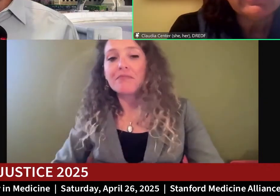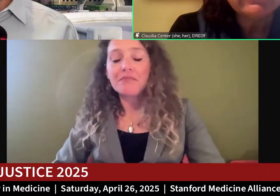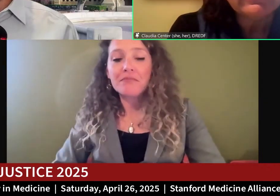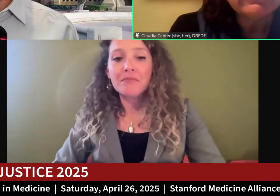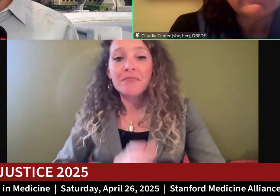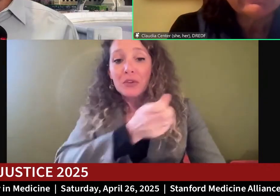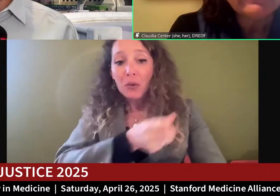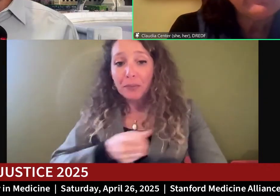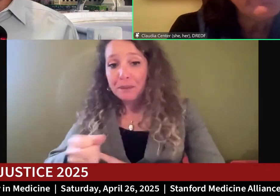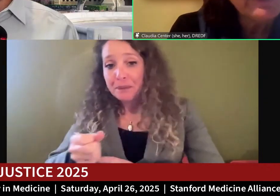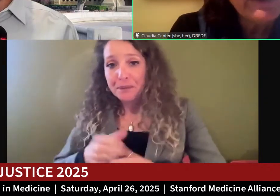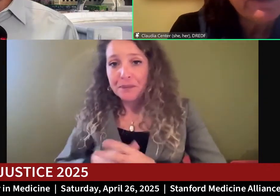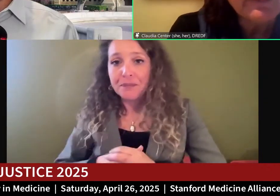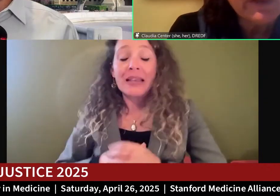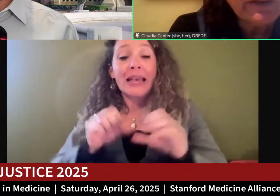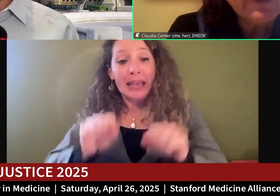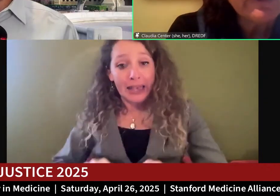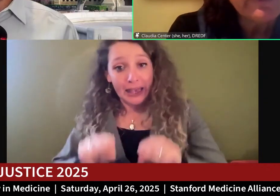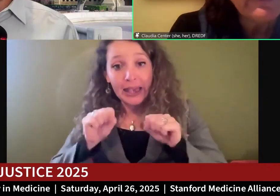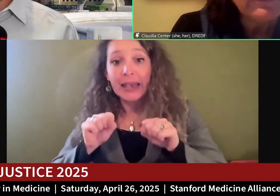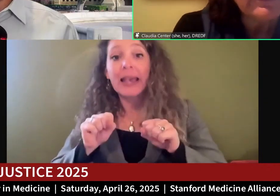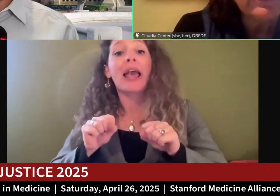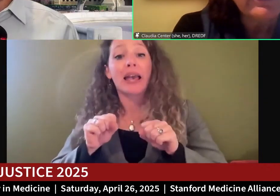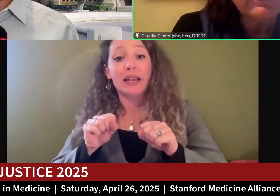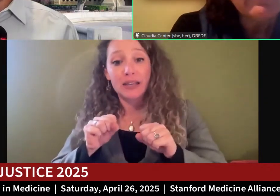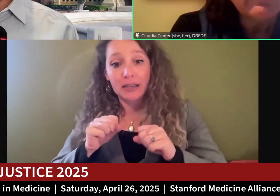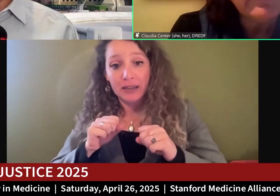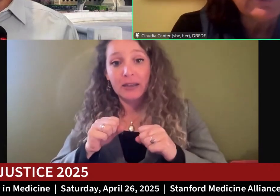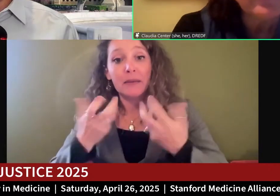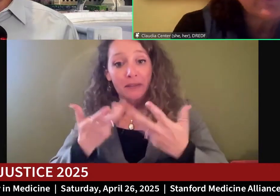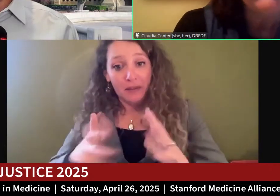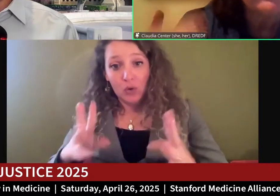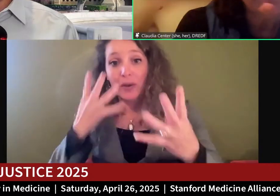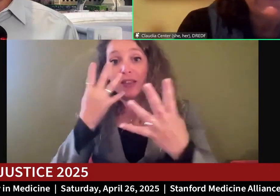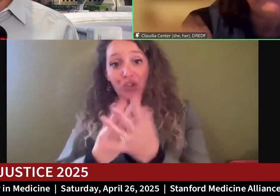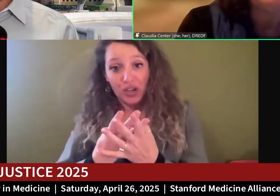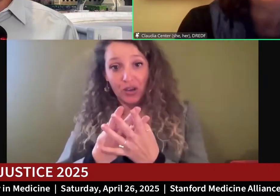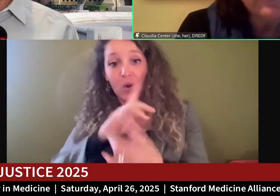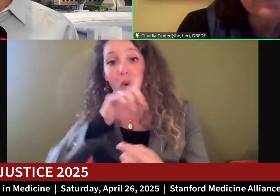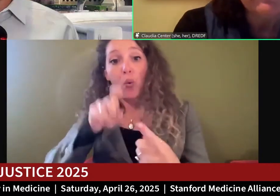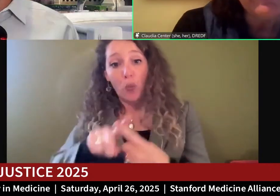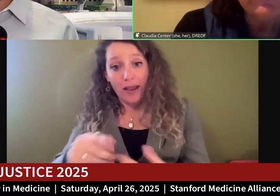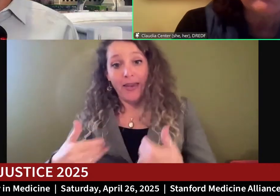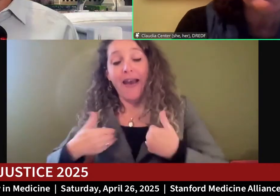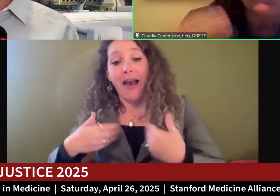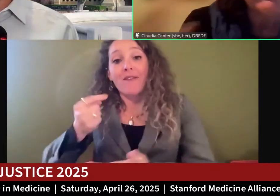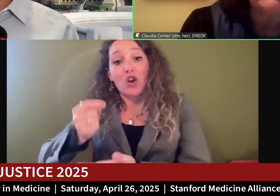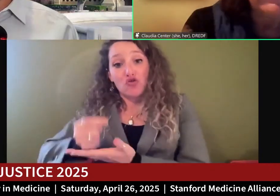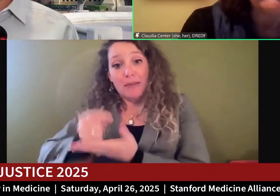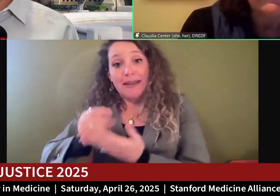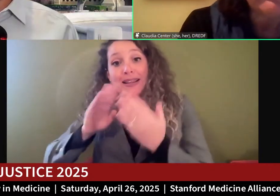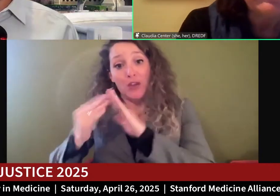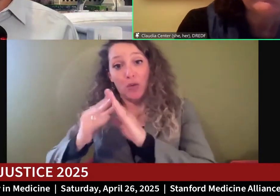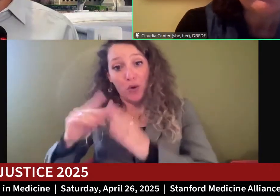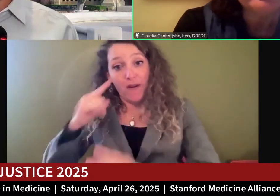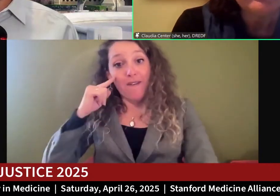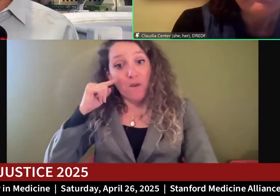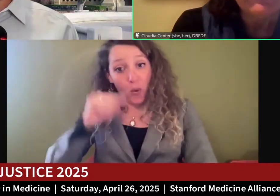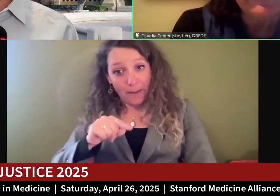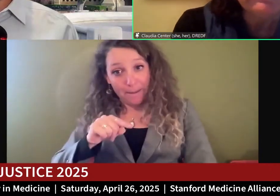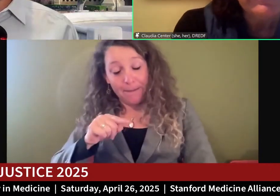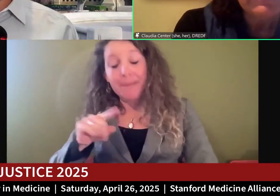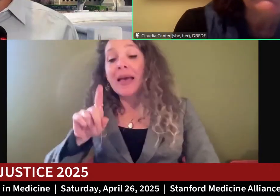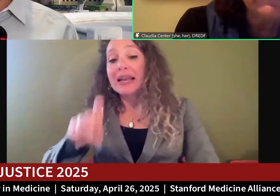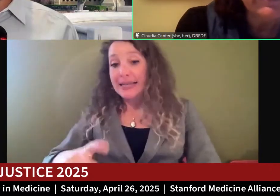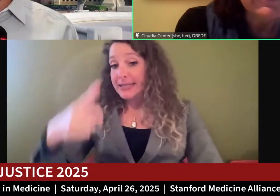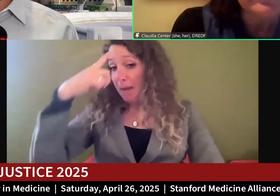he can be released whenever there's a treatment bed in the community for him. He has to have a mental health